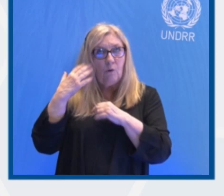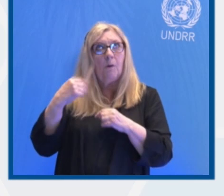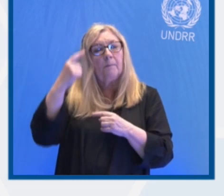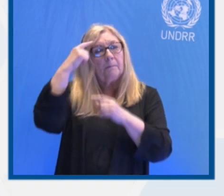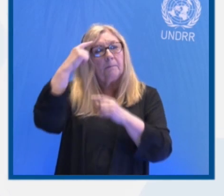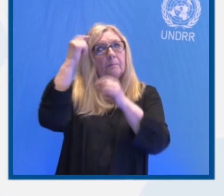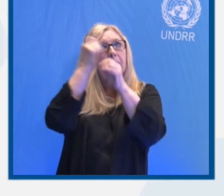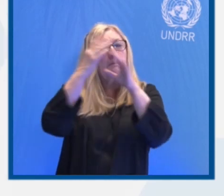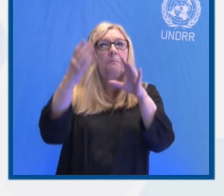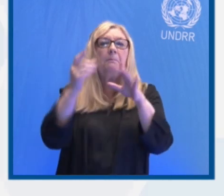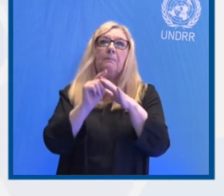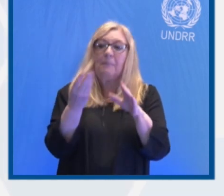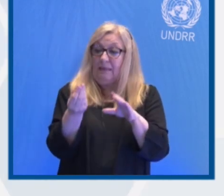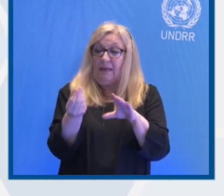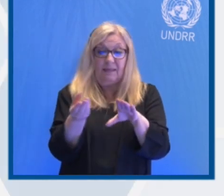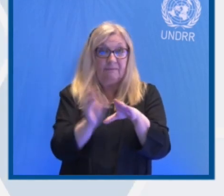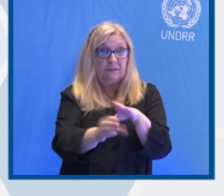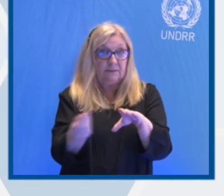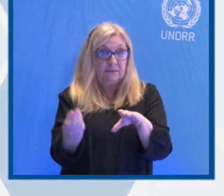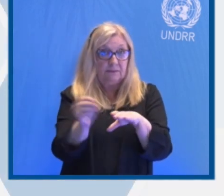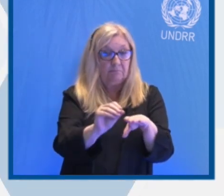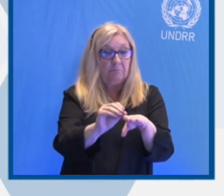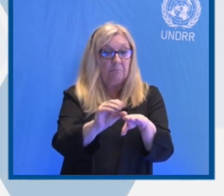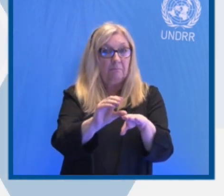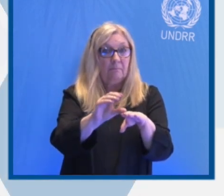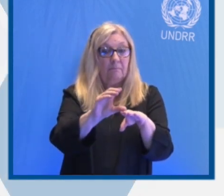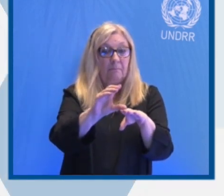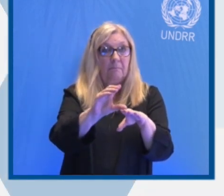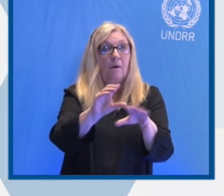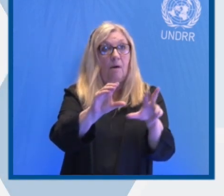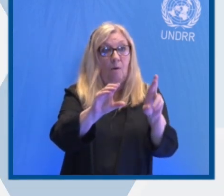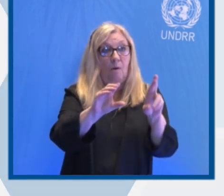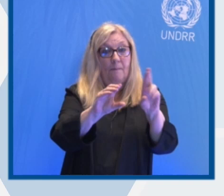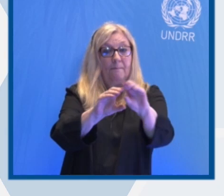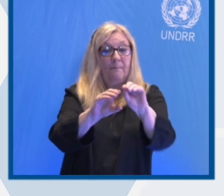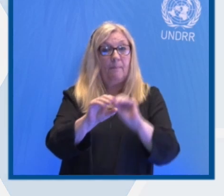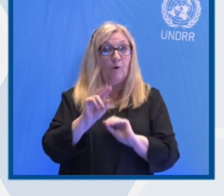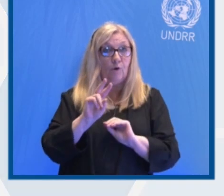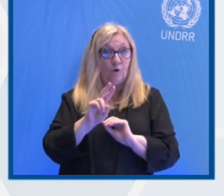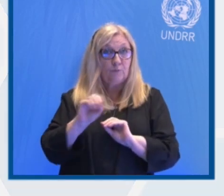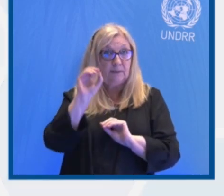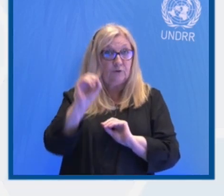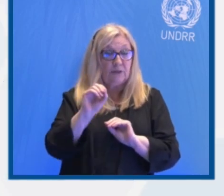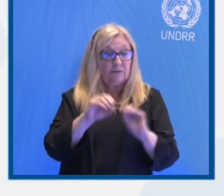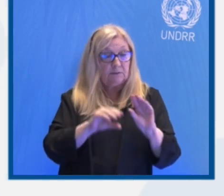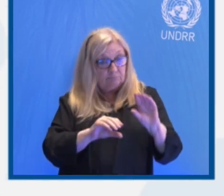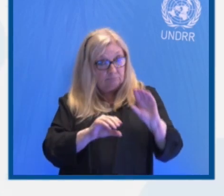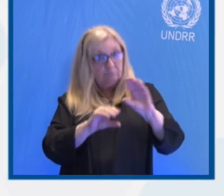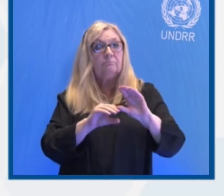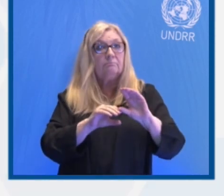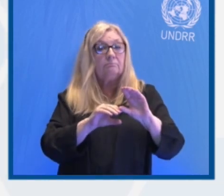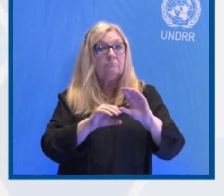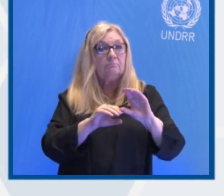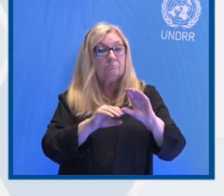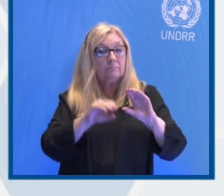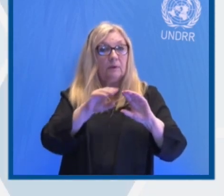of getting to 20% of our invested assets in externally verified impact investments by the